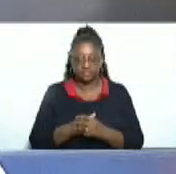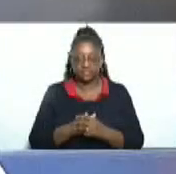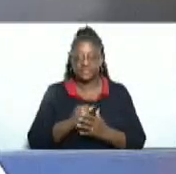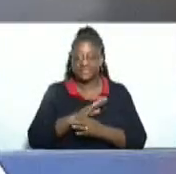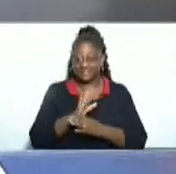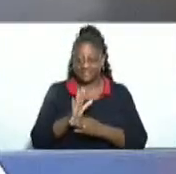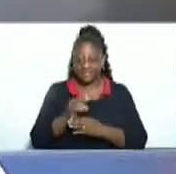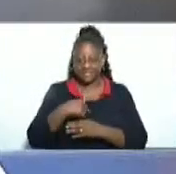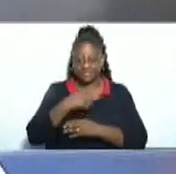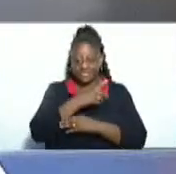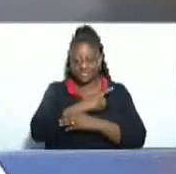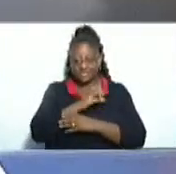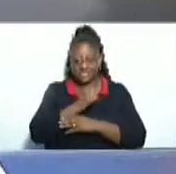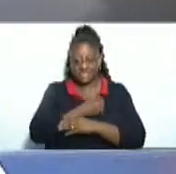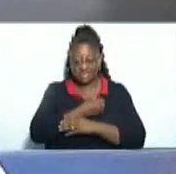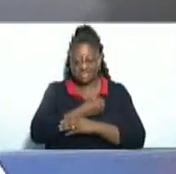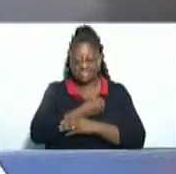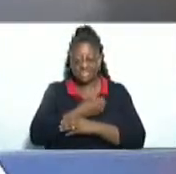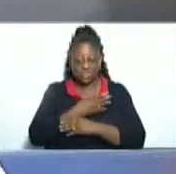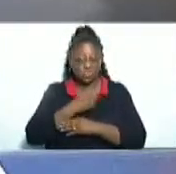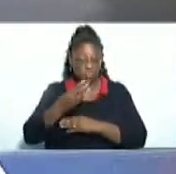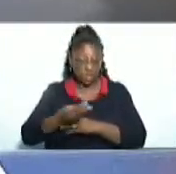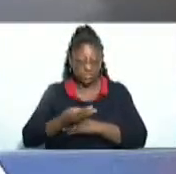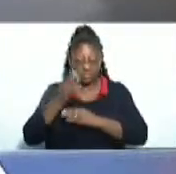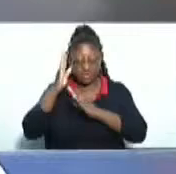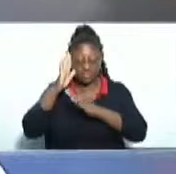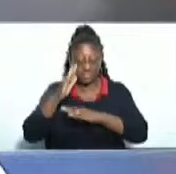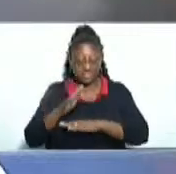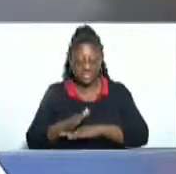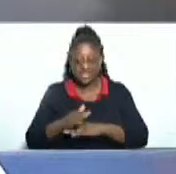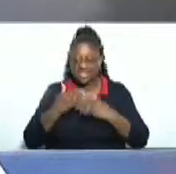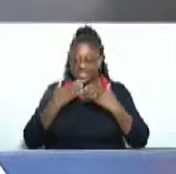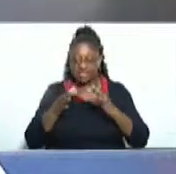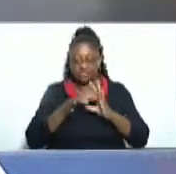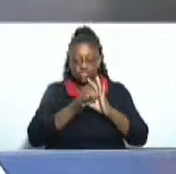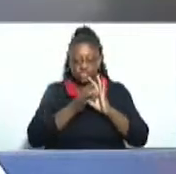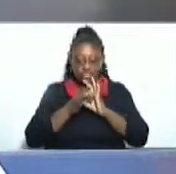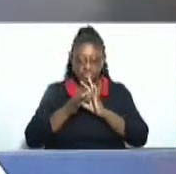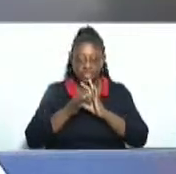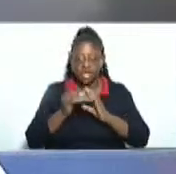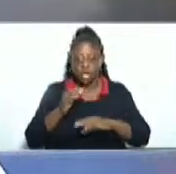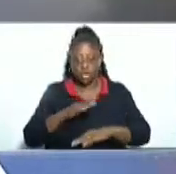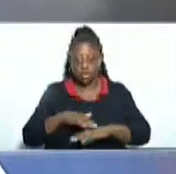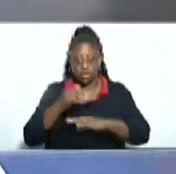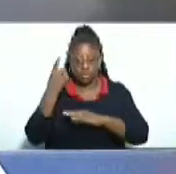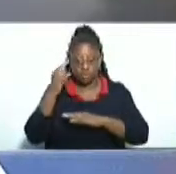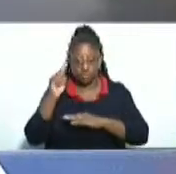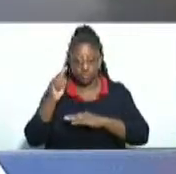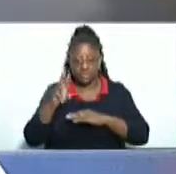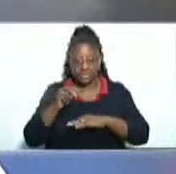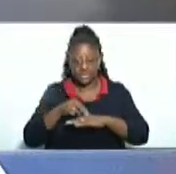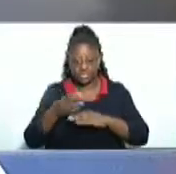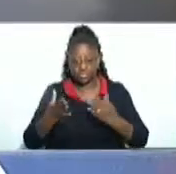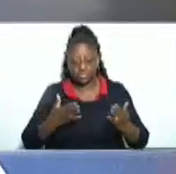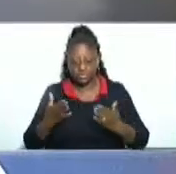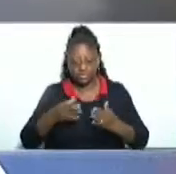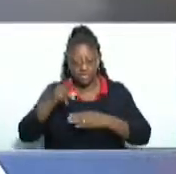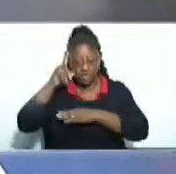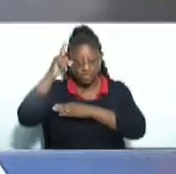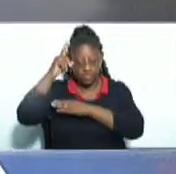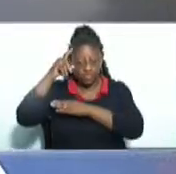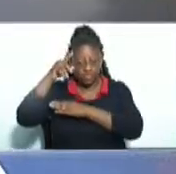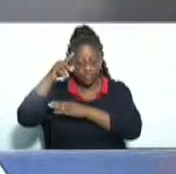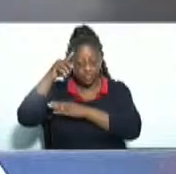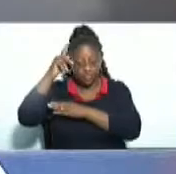Good evening. I'm Desmond Saunders. Welcome to the Bahamas tonight. Thanks for joining us. A clarion call for national service. Prime Minister the Honorable